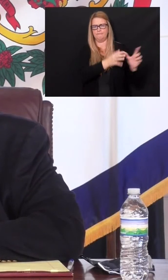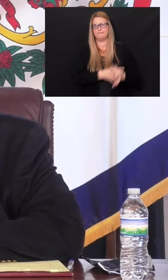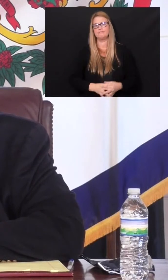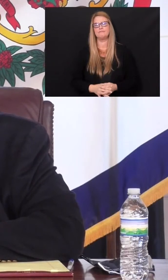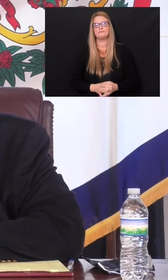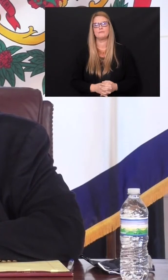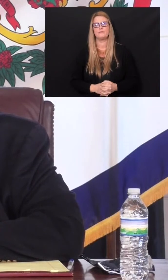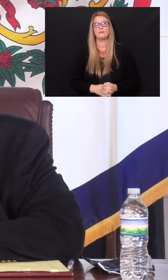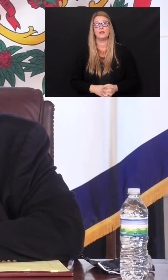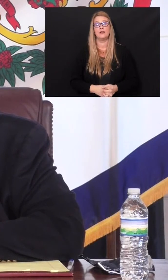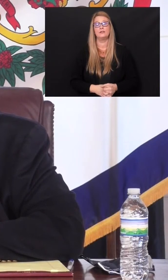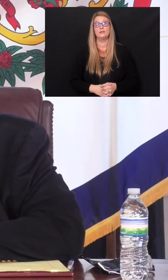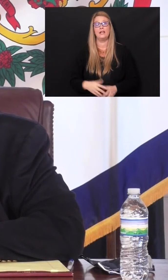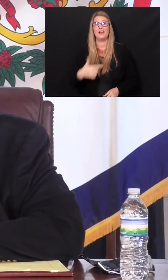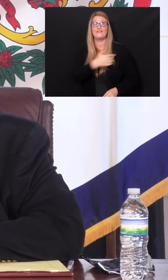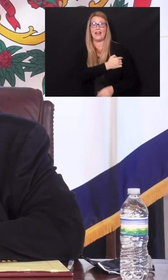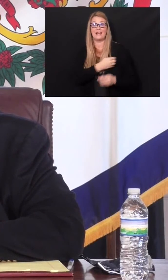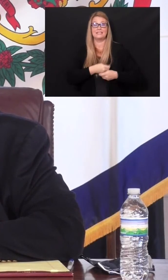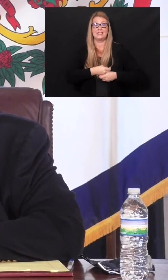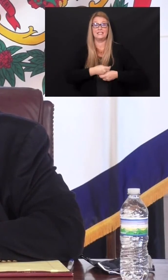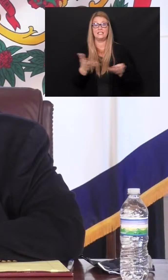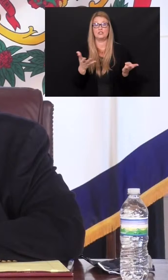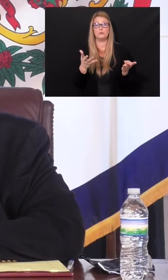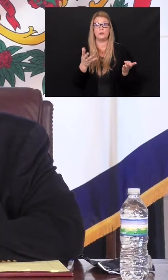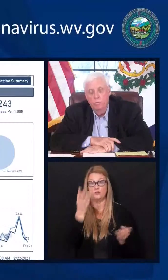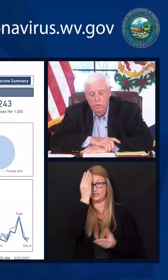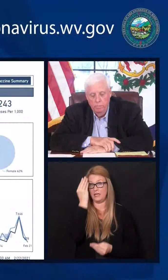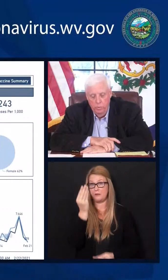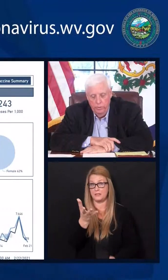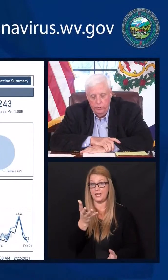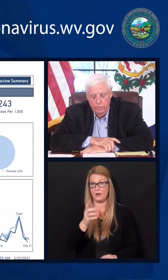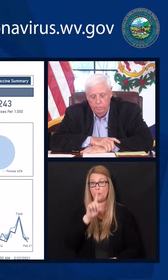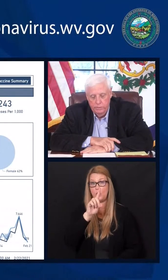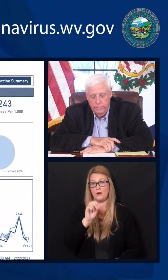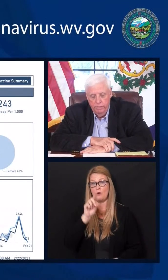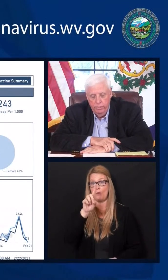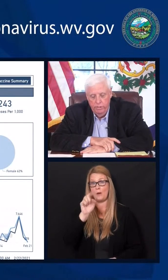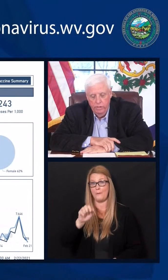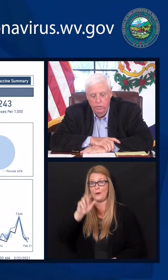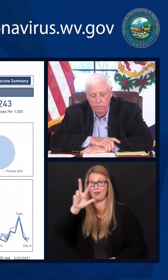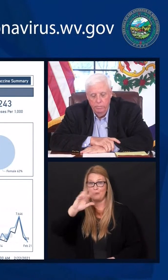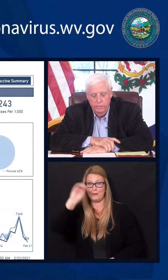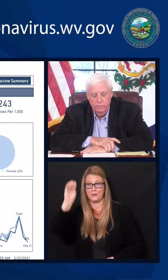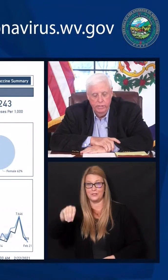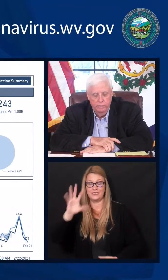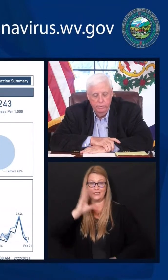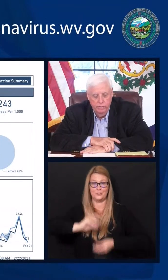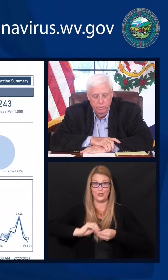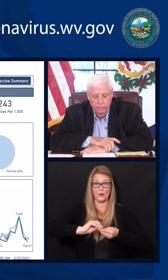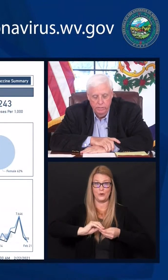A vaccine distribution update, we hit 101.3% of our total